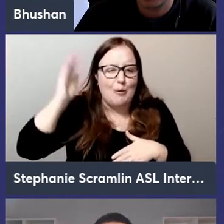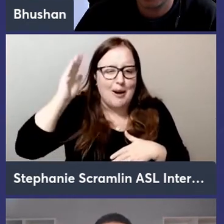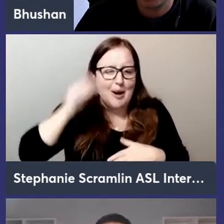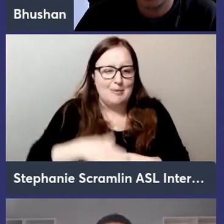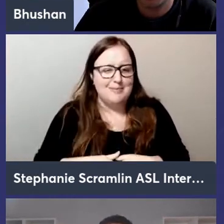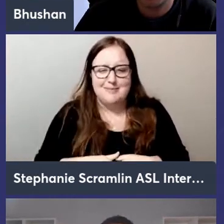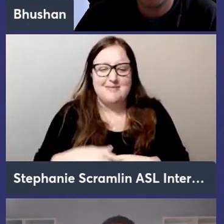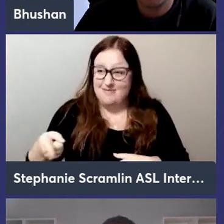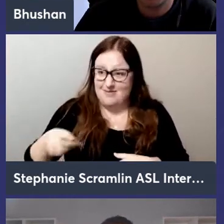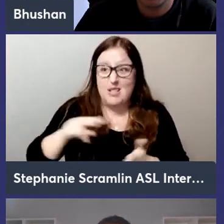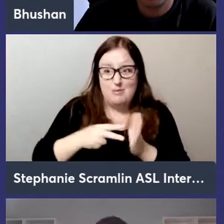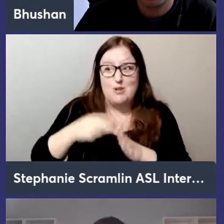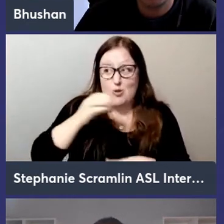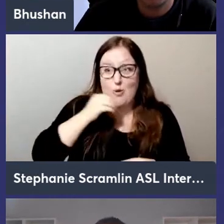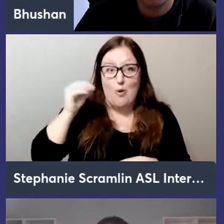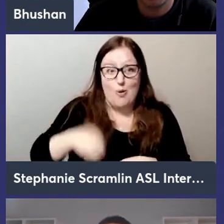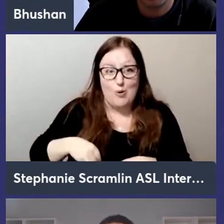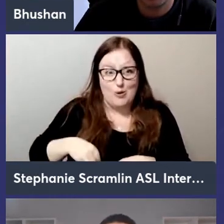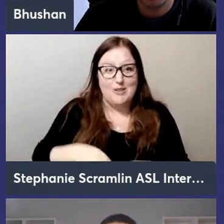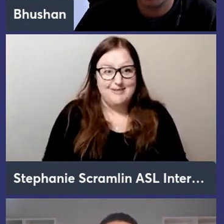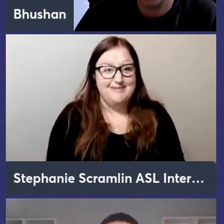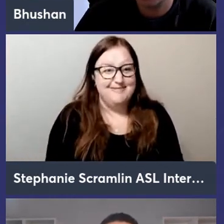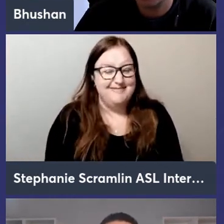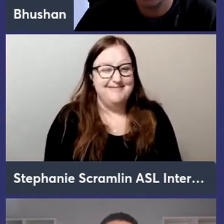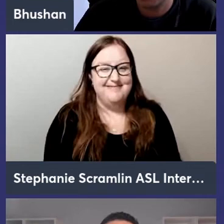yourself. Dating yourself.